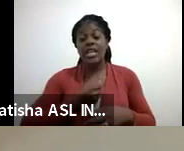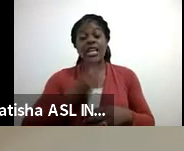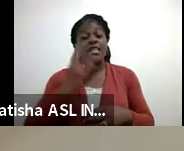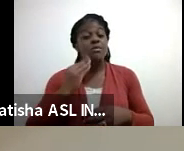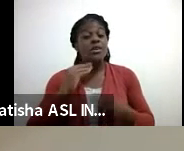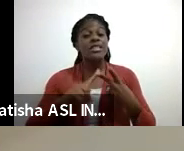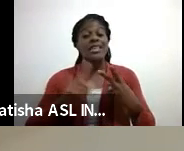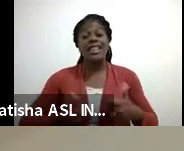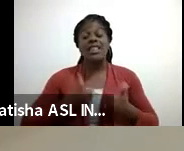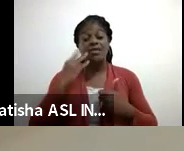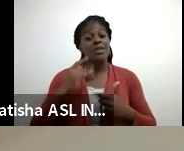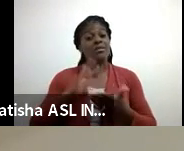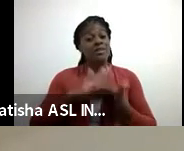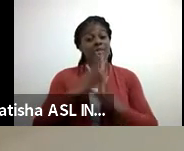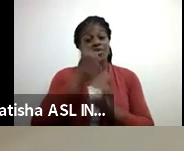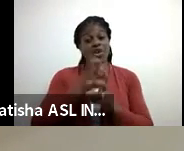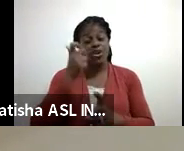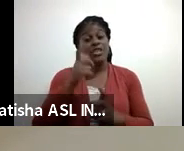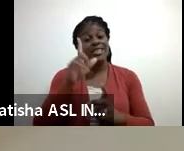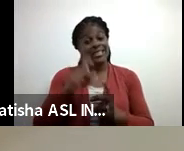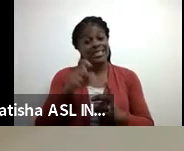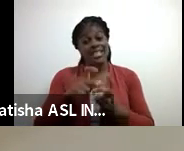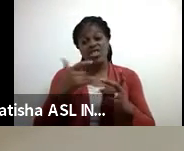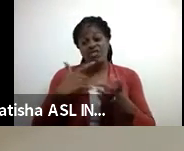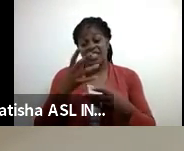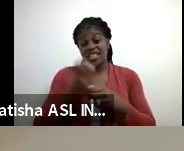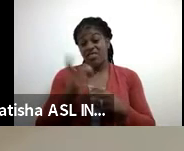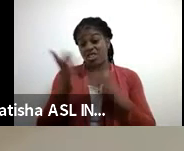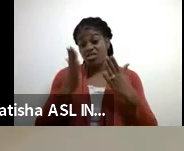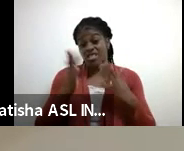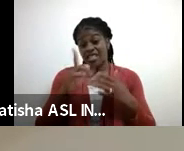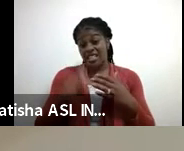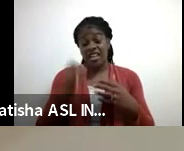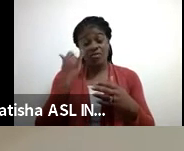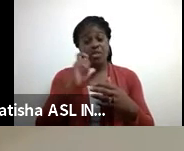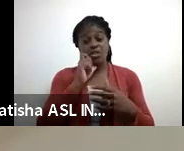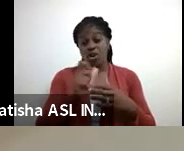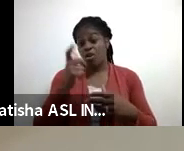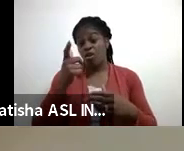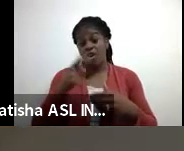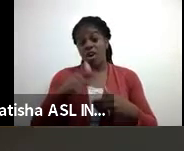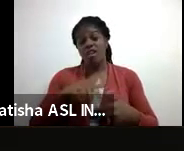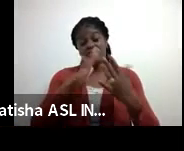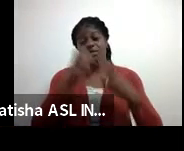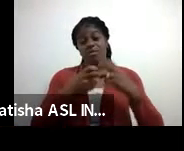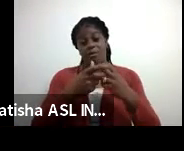becomes much harder to ensure that they receive the services that they need if we do not tackle this problem head on.